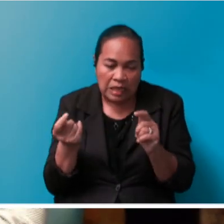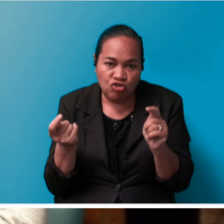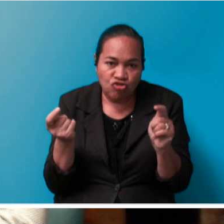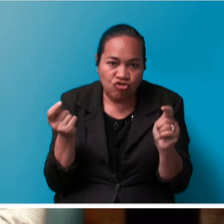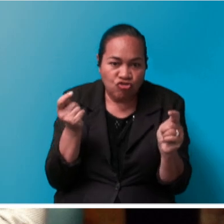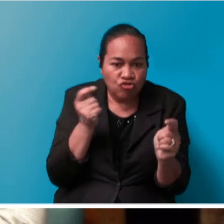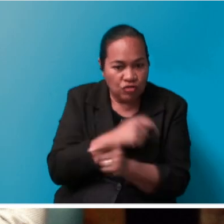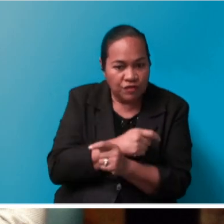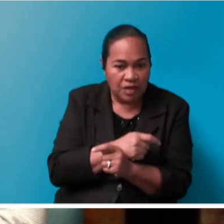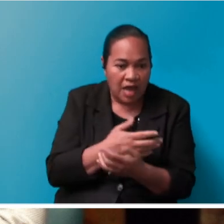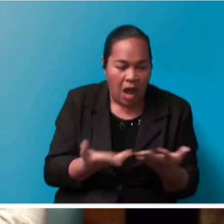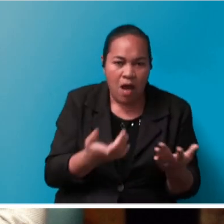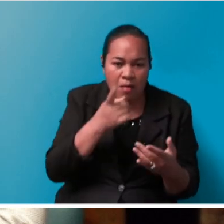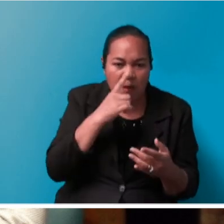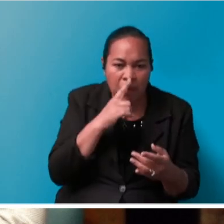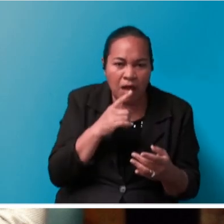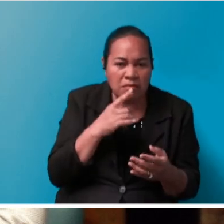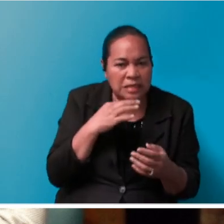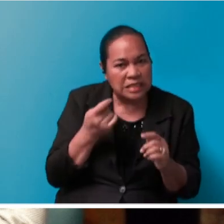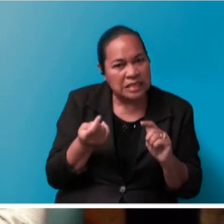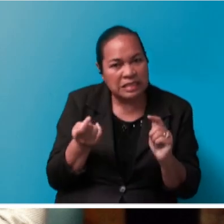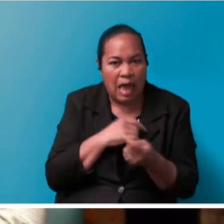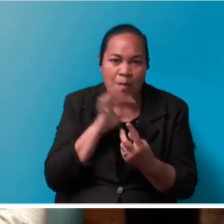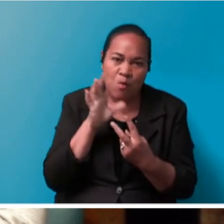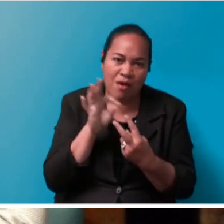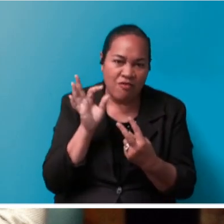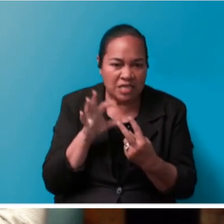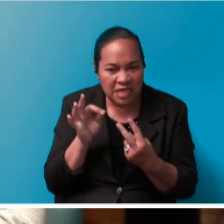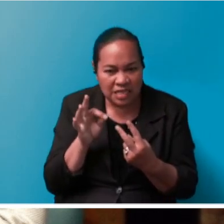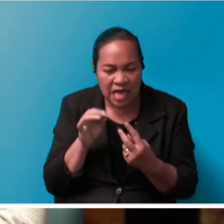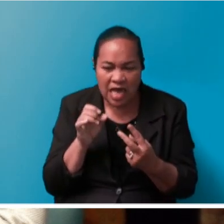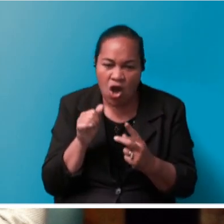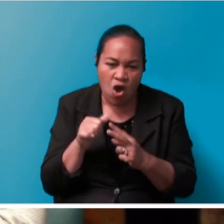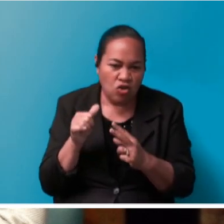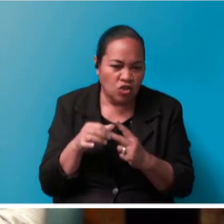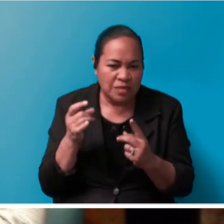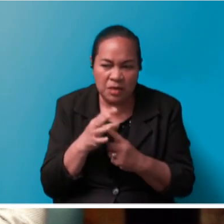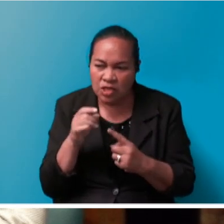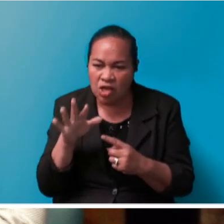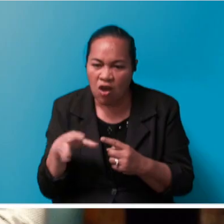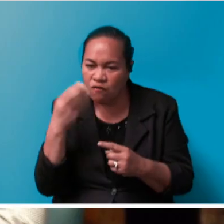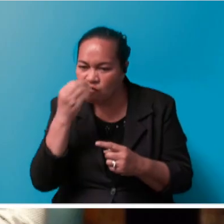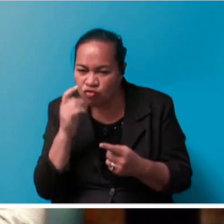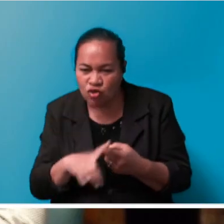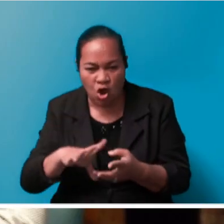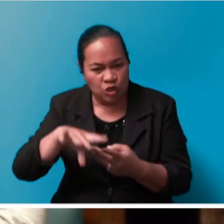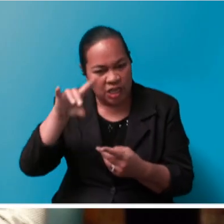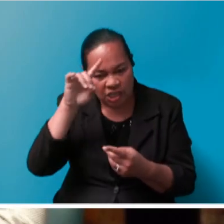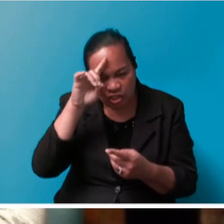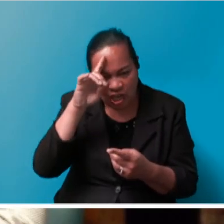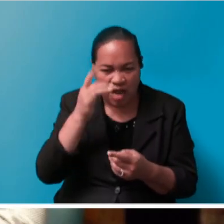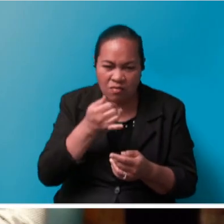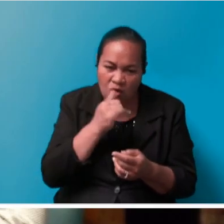consumer preferences, prompting structural changes in the food and non-alcoholic beverages, education,